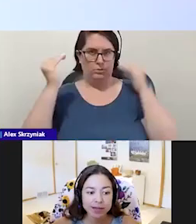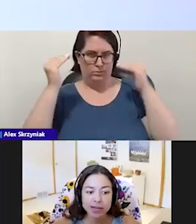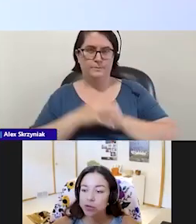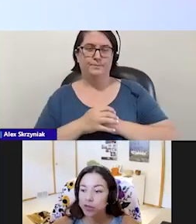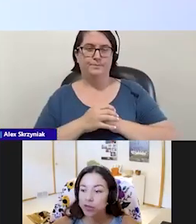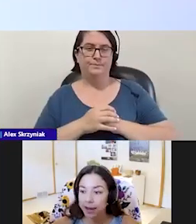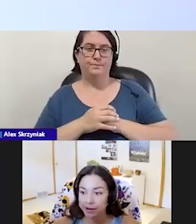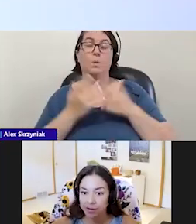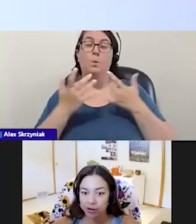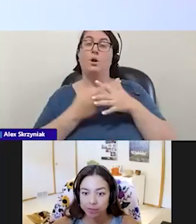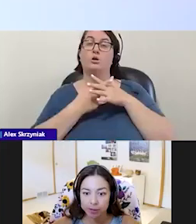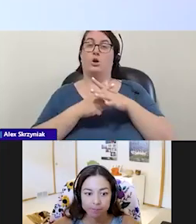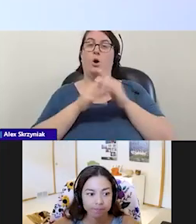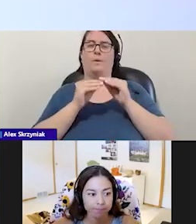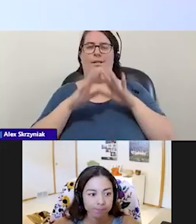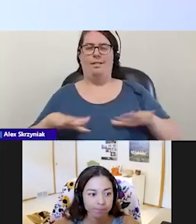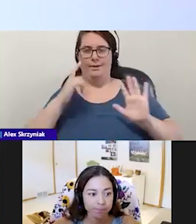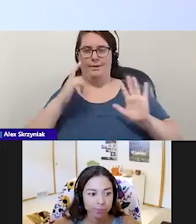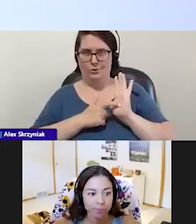this presentation with the land acknowledgement.